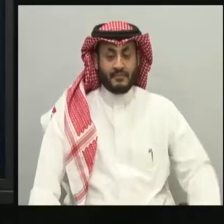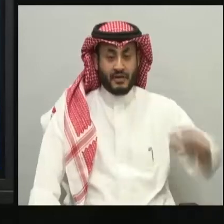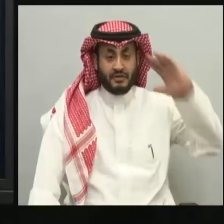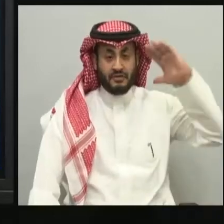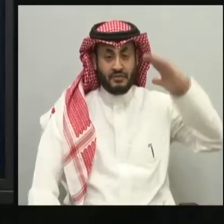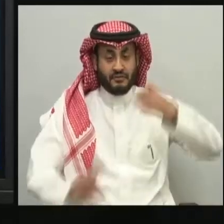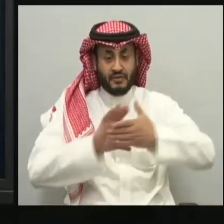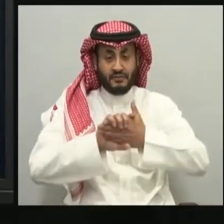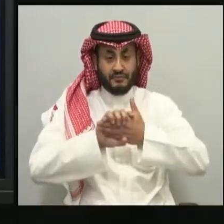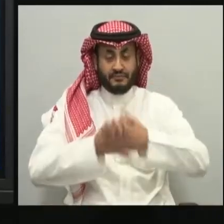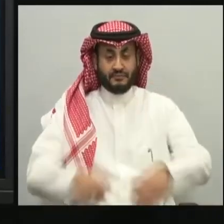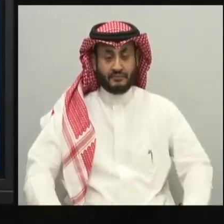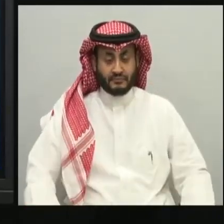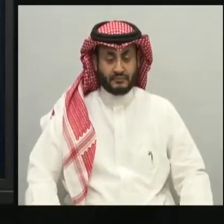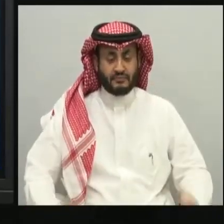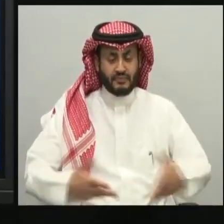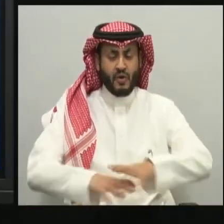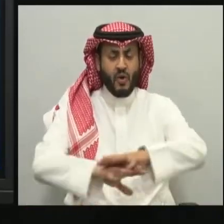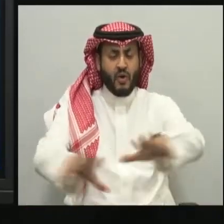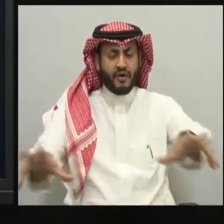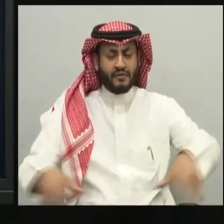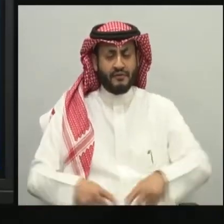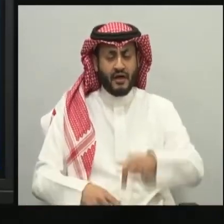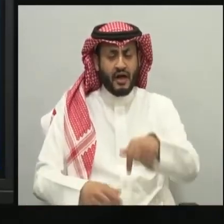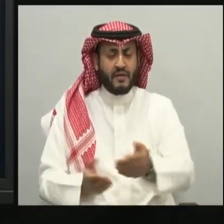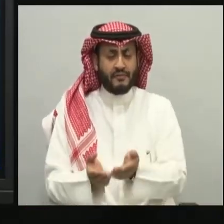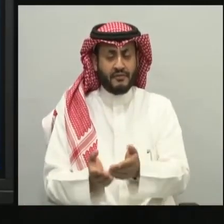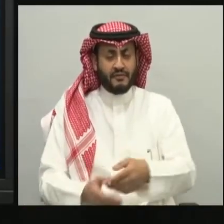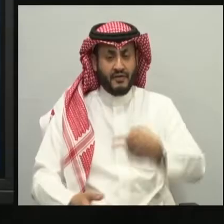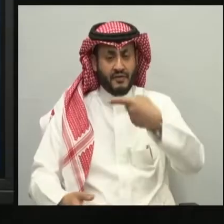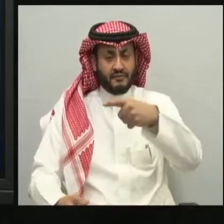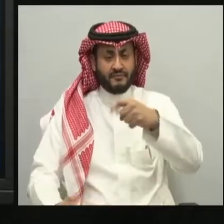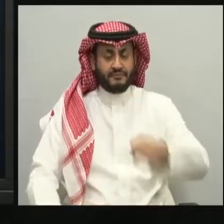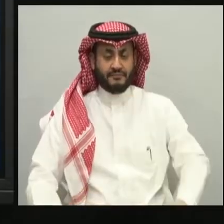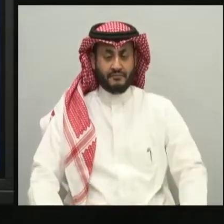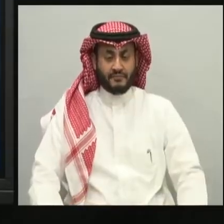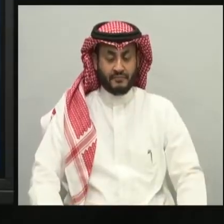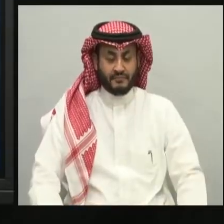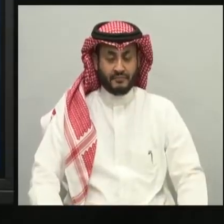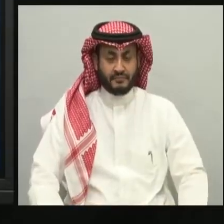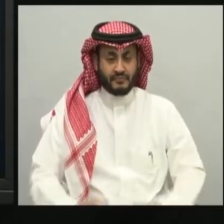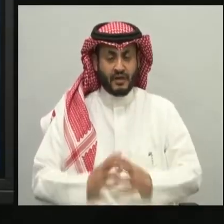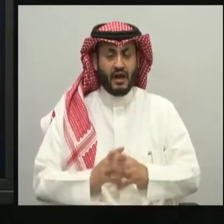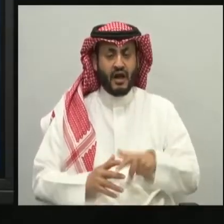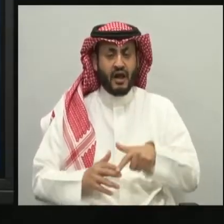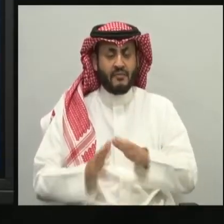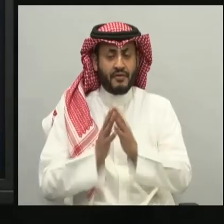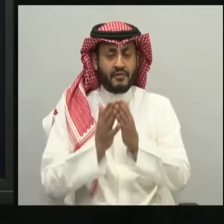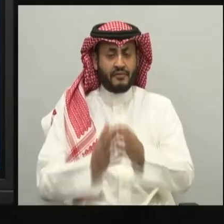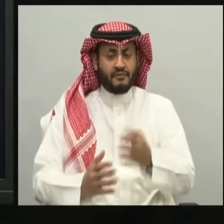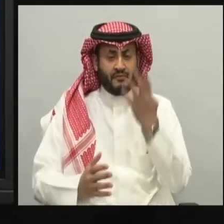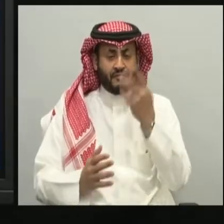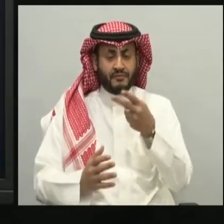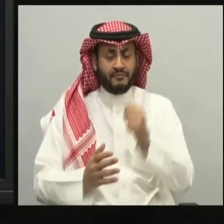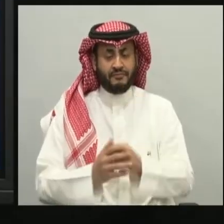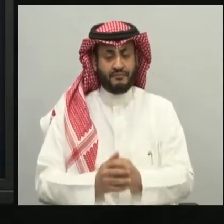Assalamu alaikum wa rahmatullahi wa barakatuh. Welcome everyone in today's class for the first intermediate grade. Our textbook is Super Goal 2,